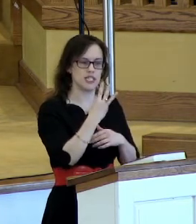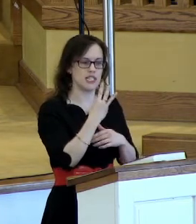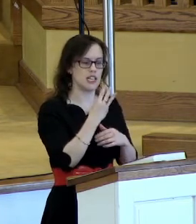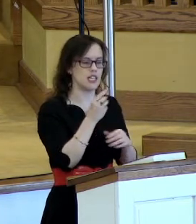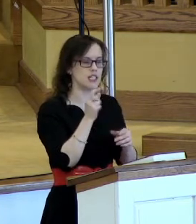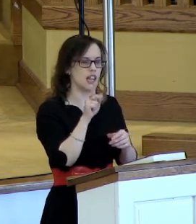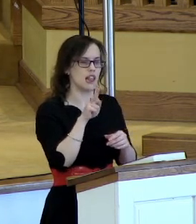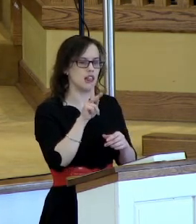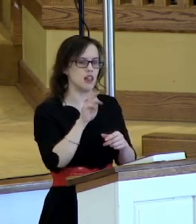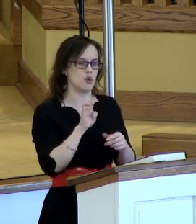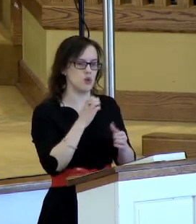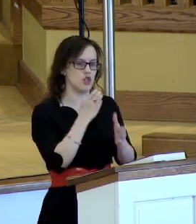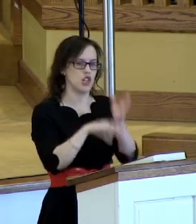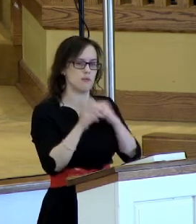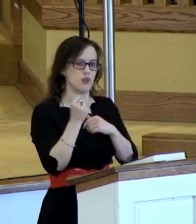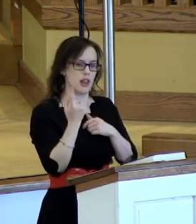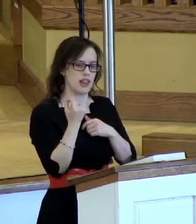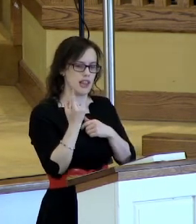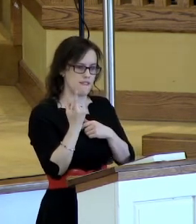and Luke chapter 11.